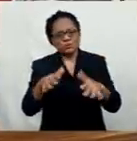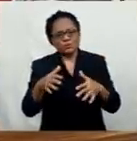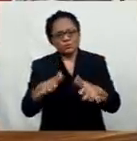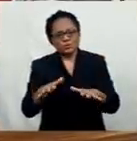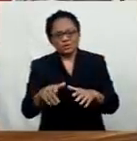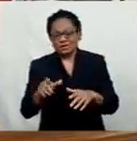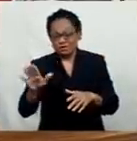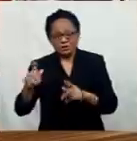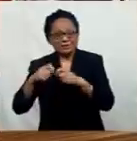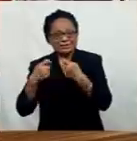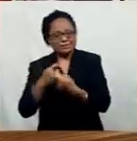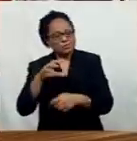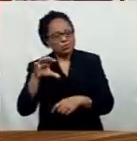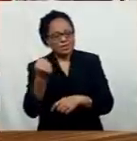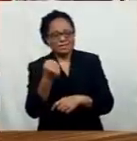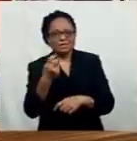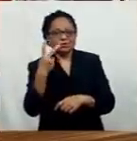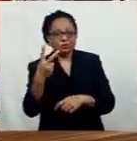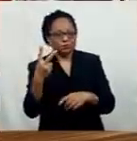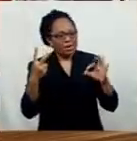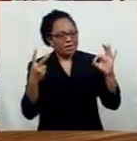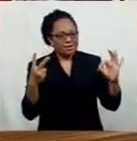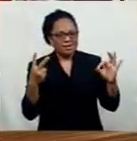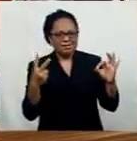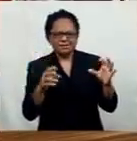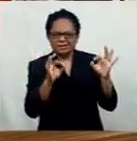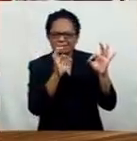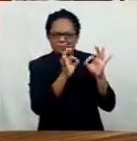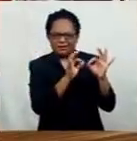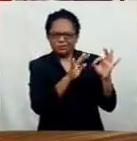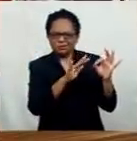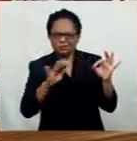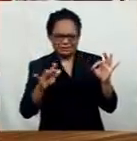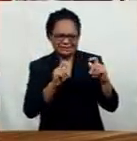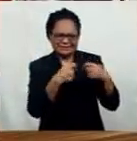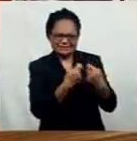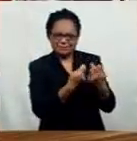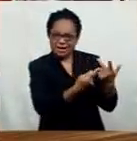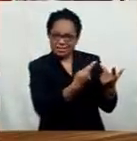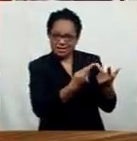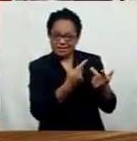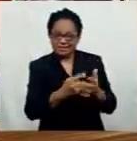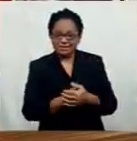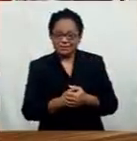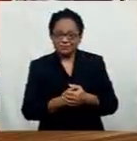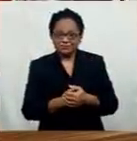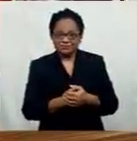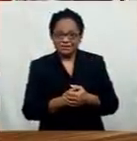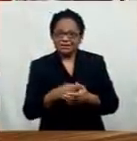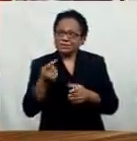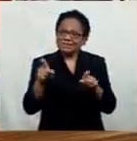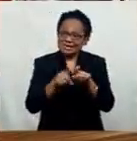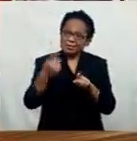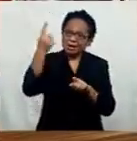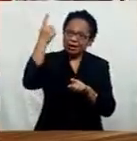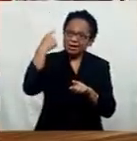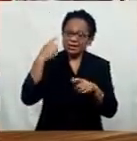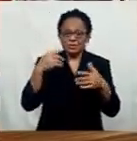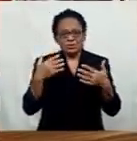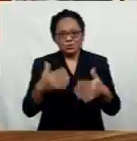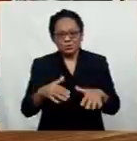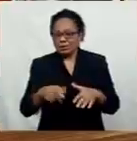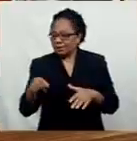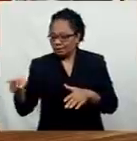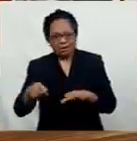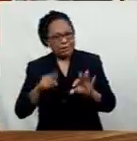to a commanding 2-0 win over Bengaluru FC last night. And just as last season, Krishna was back scoring